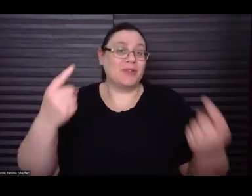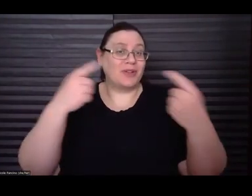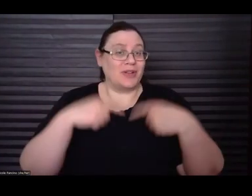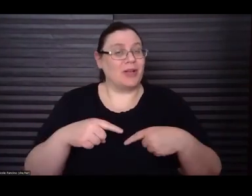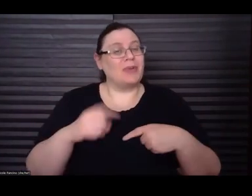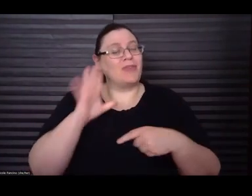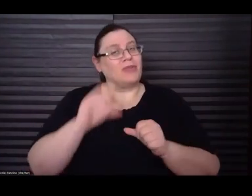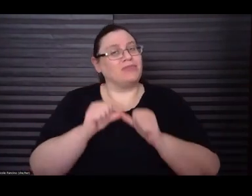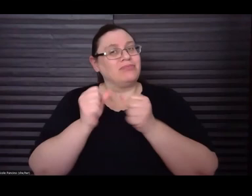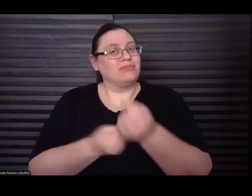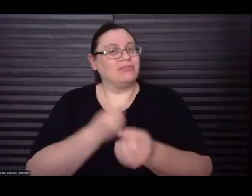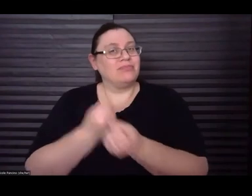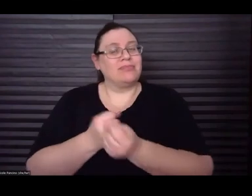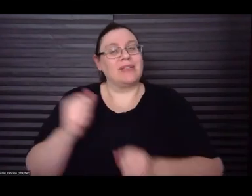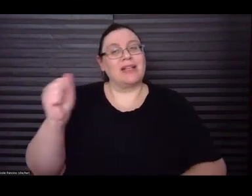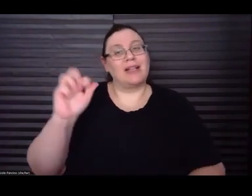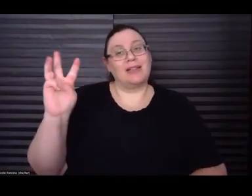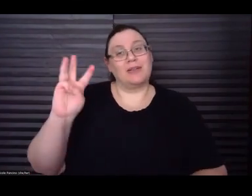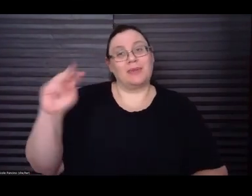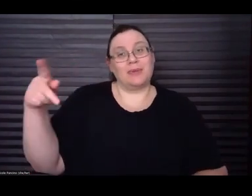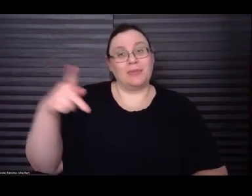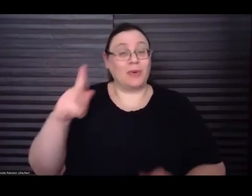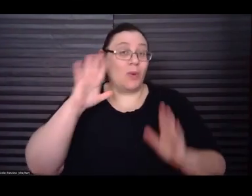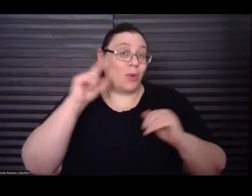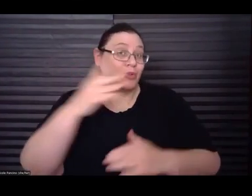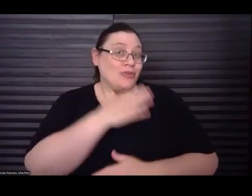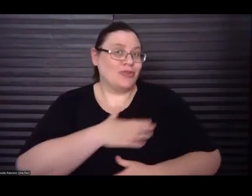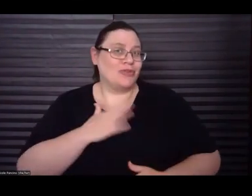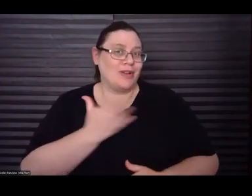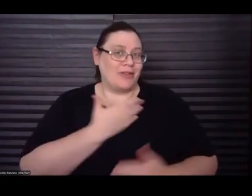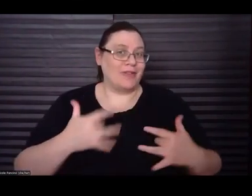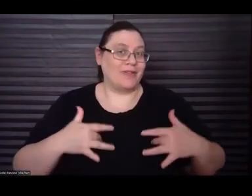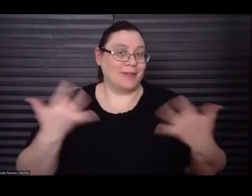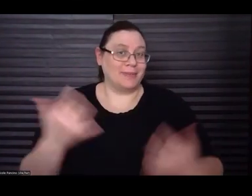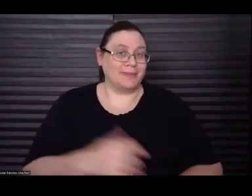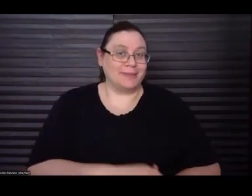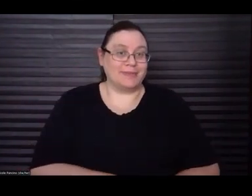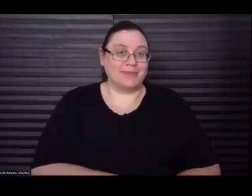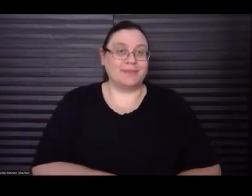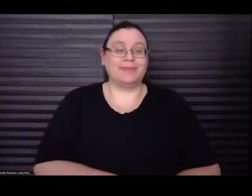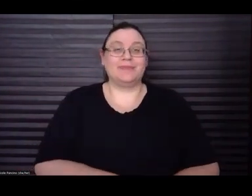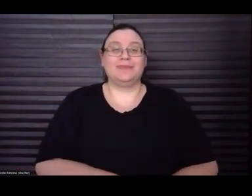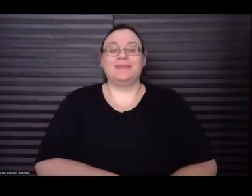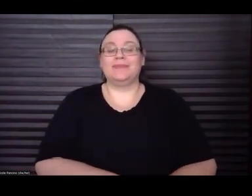for attending and for your continued support of AWP. We hope you enjoy this event.